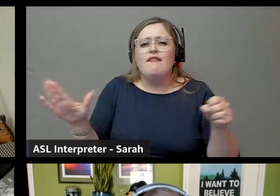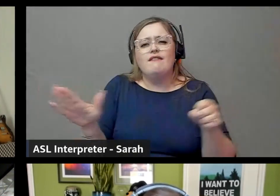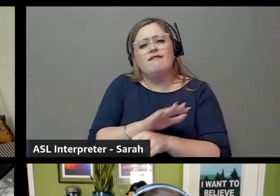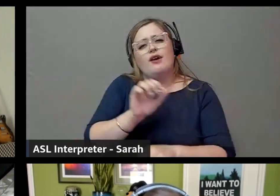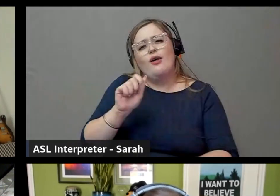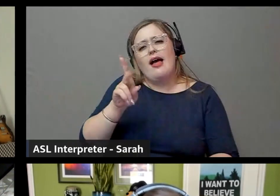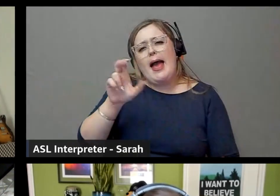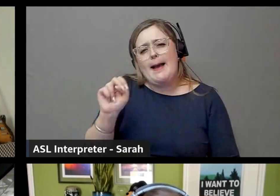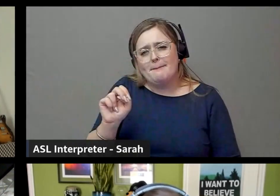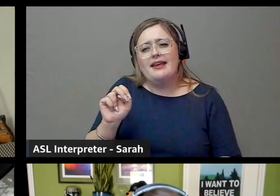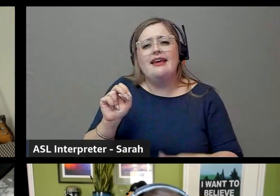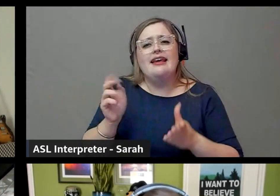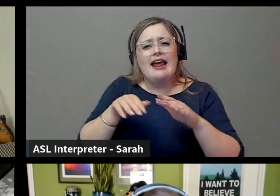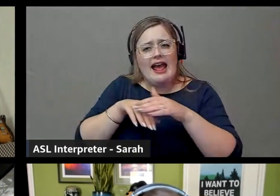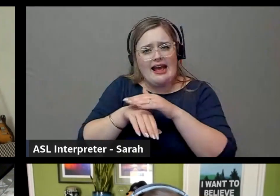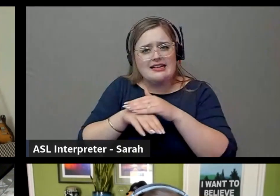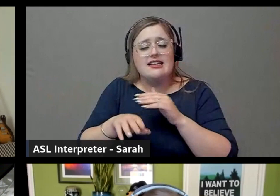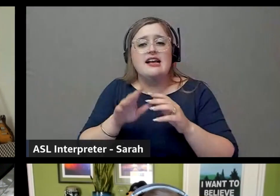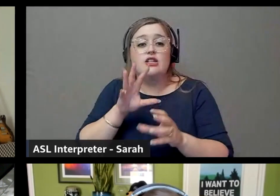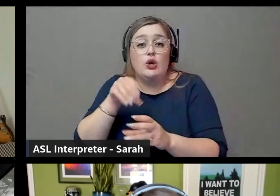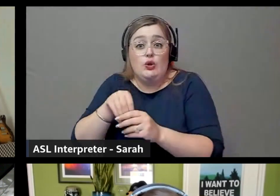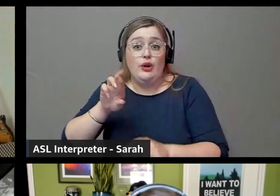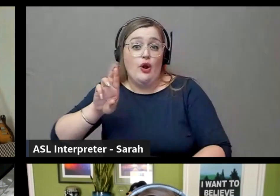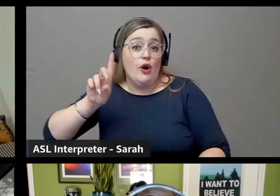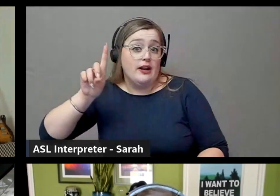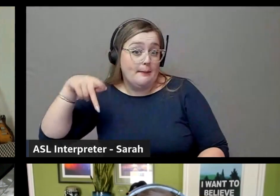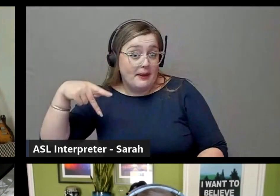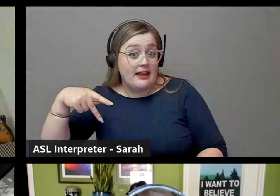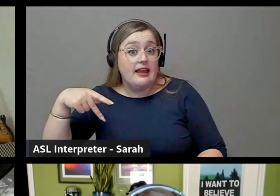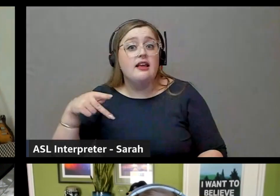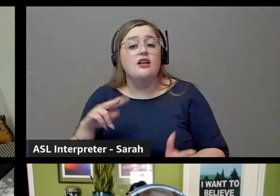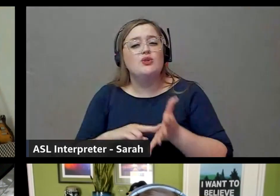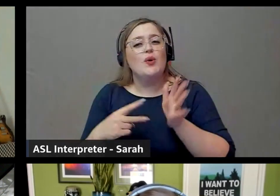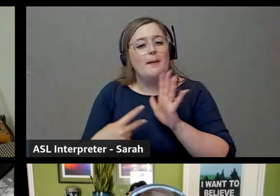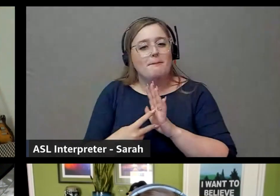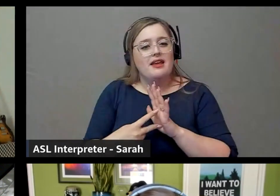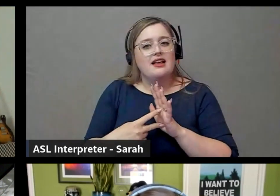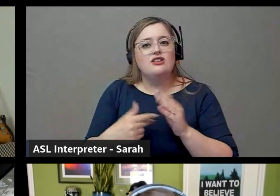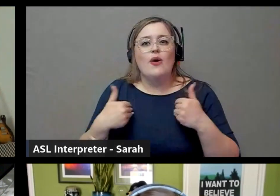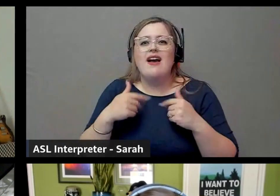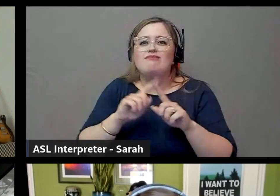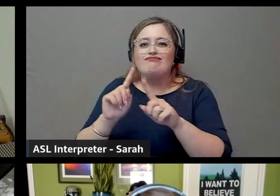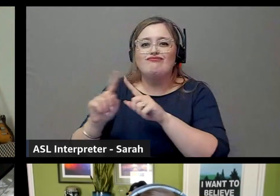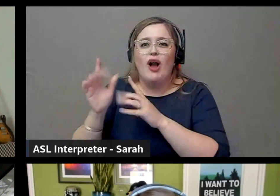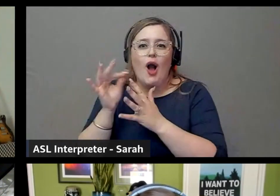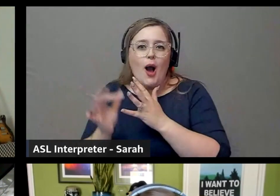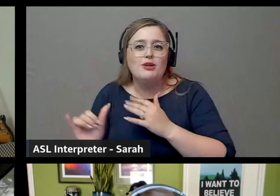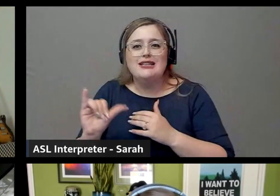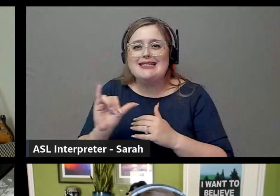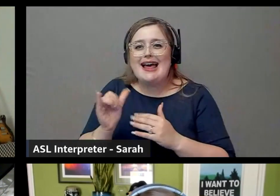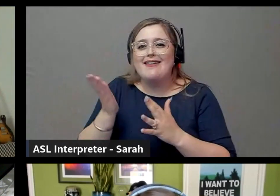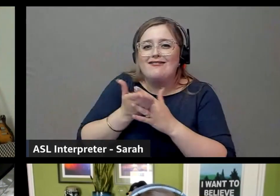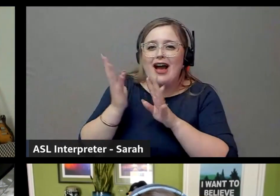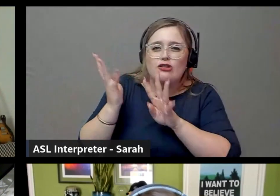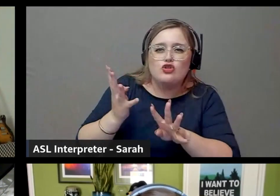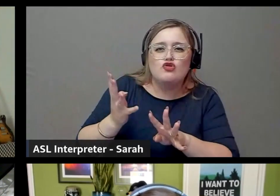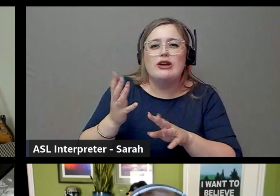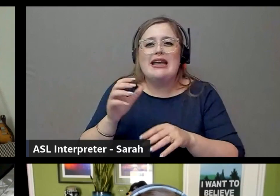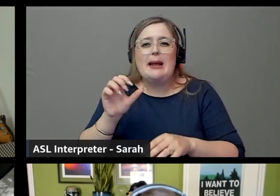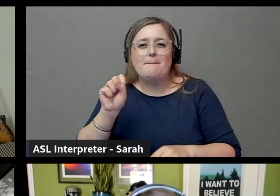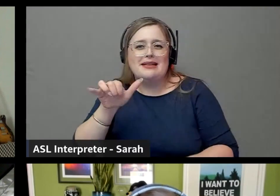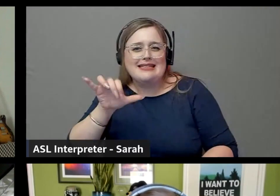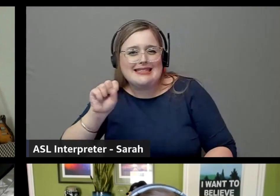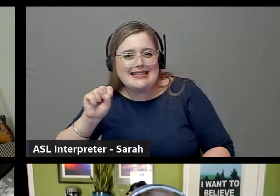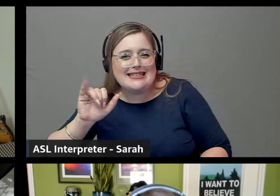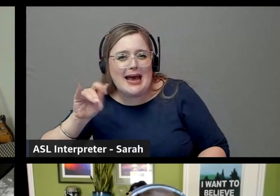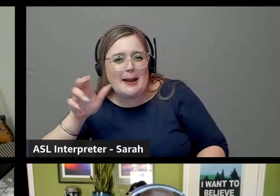have full administrative access, including RDP. So it also means you can you get other options like being able to use FileStream and sysadmin, things like that,